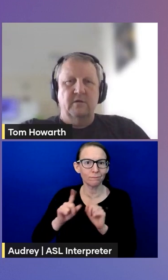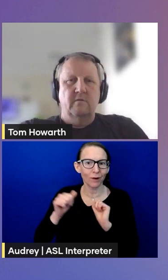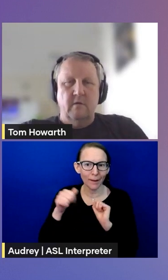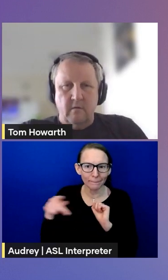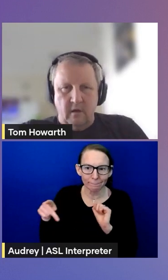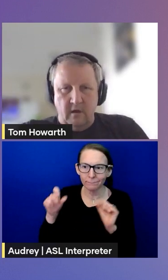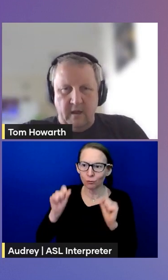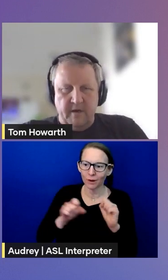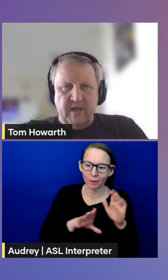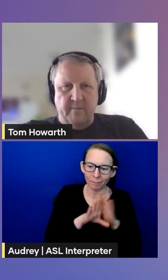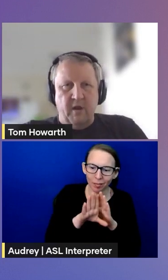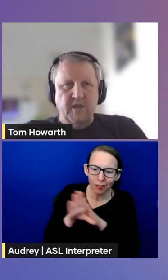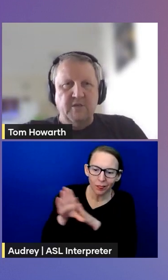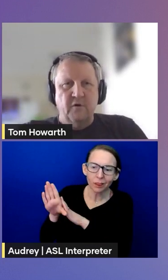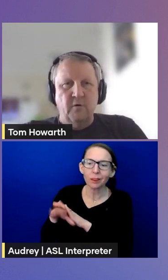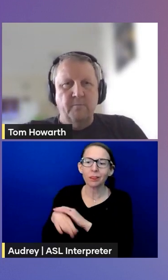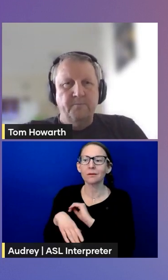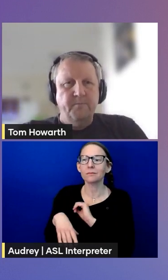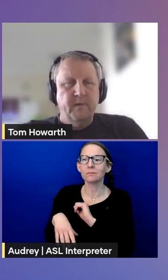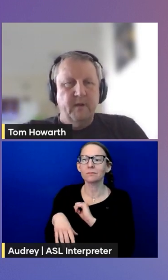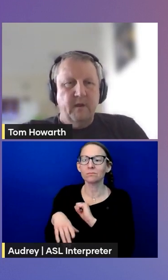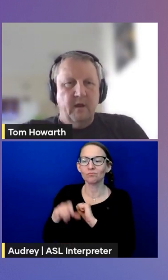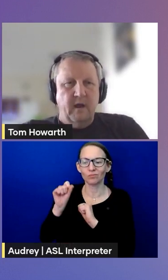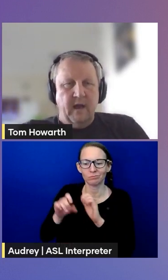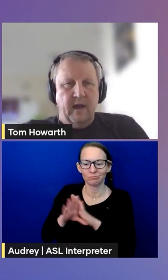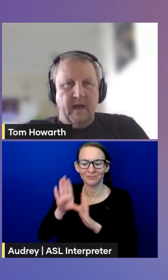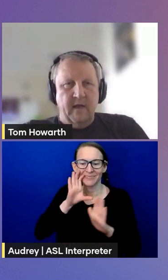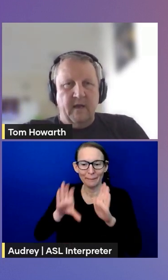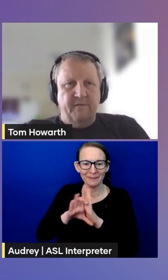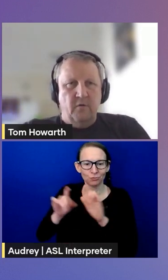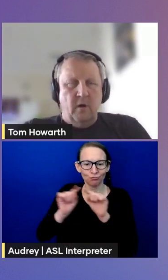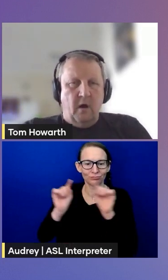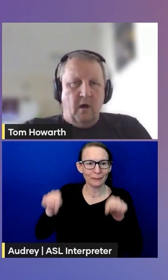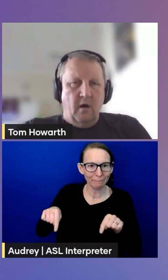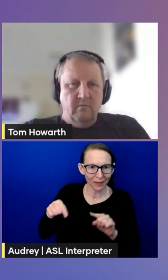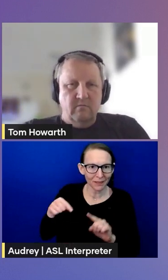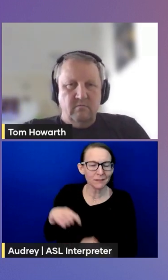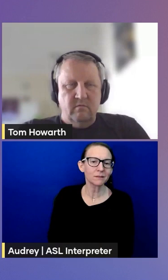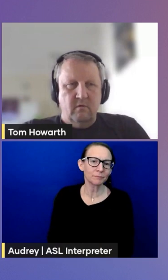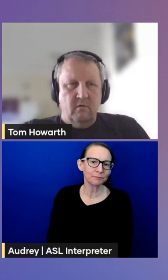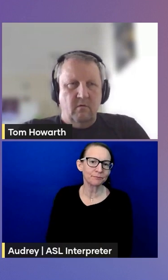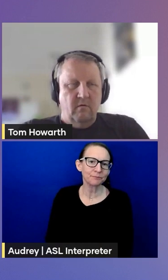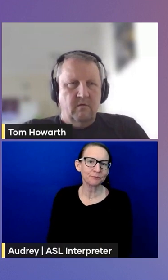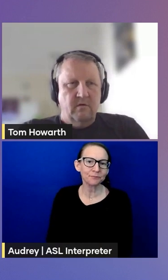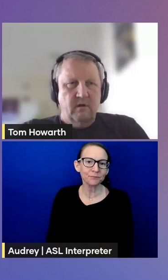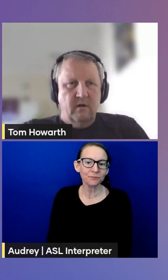build image templates for. And if you are